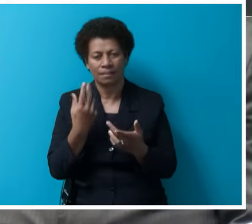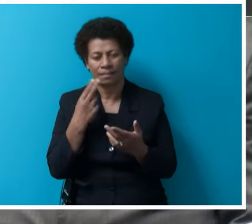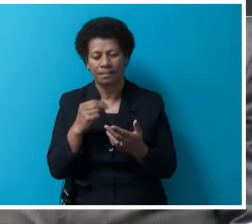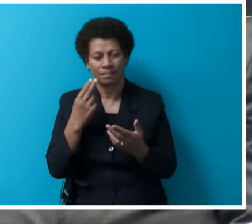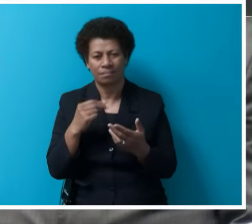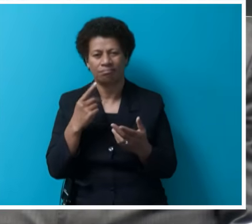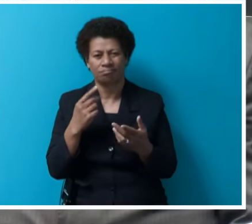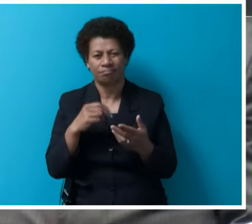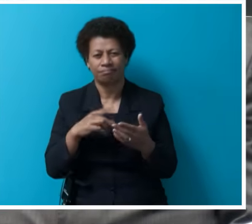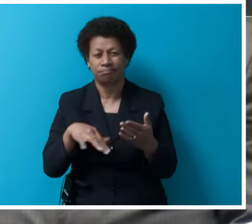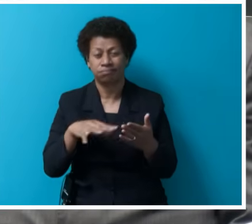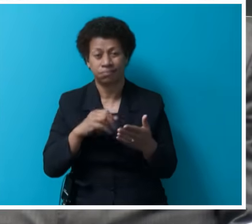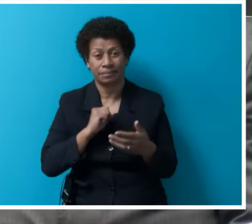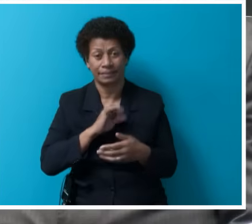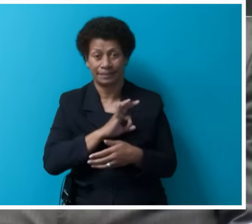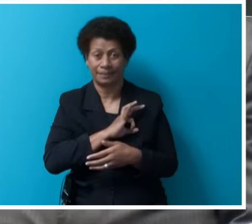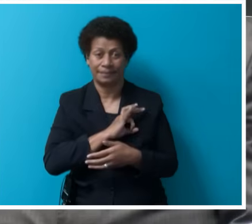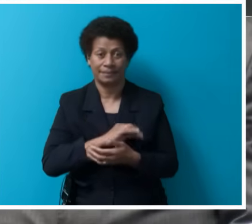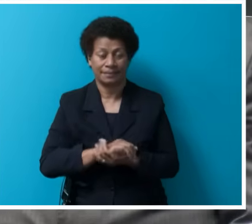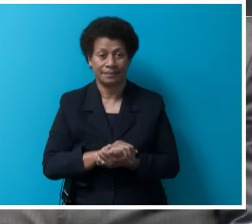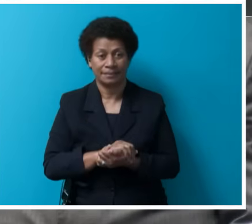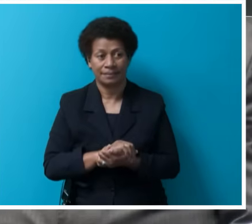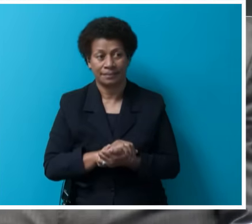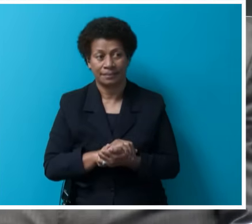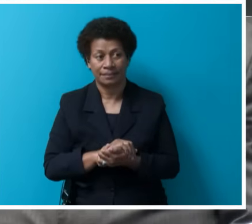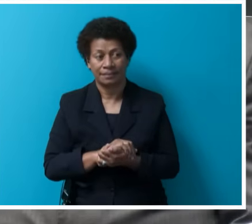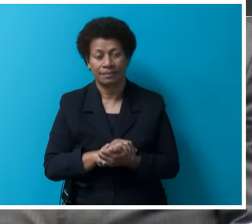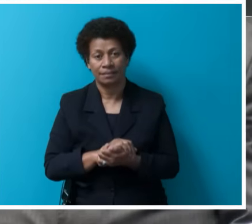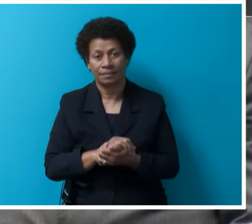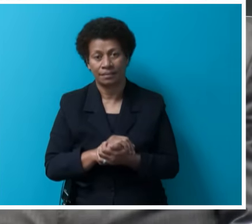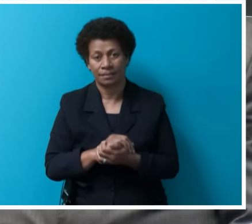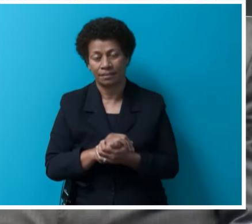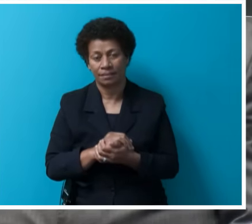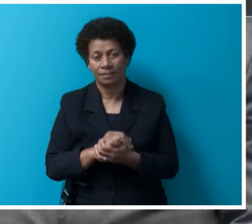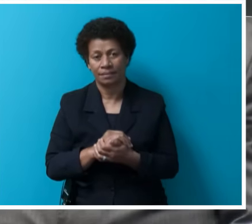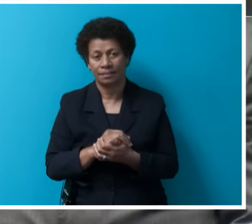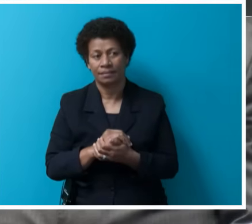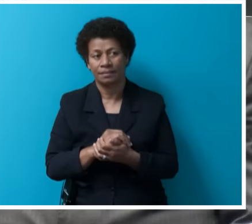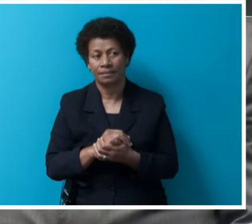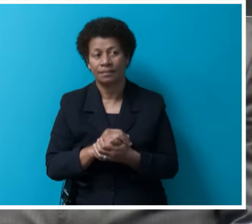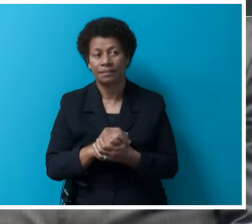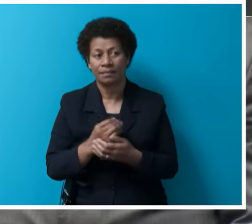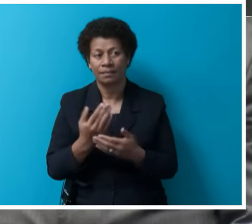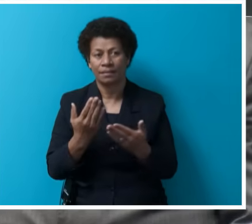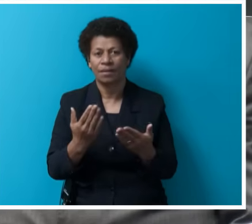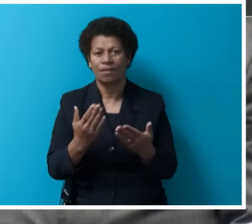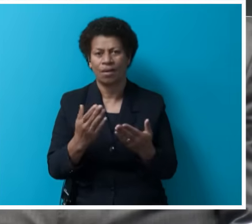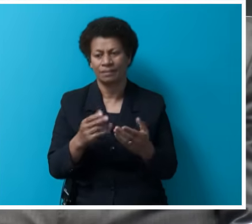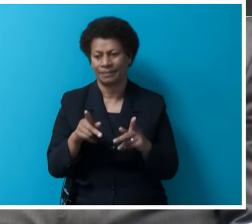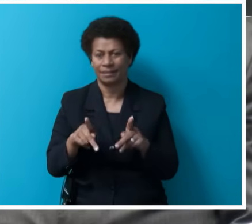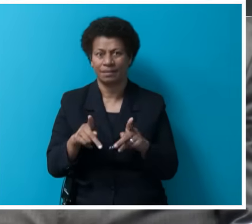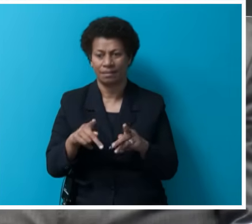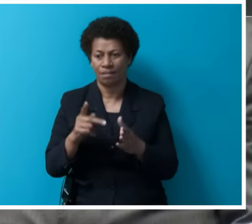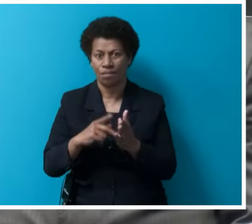Kolikata. Fiscal Policy Division, Munesh Dev, who is the head of Fiscal Division, Sundhya Ben, Eleanor Beauty,